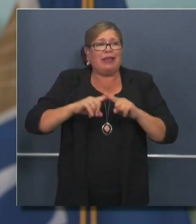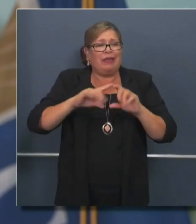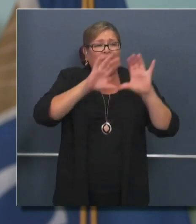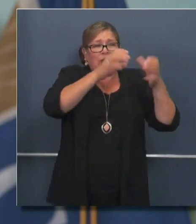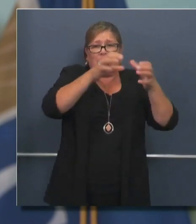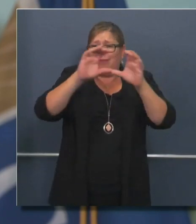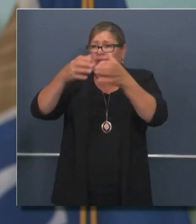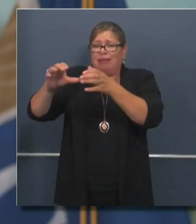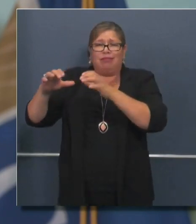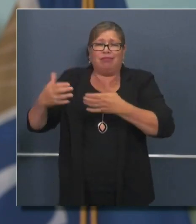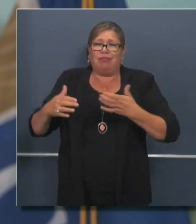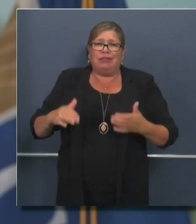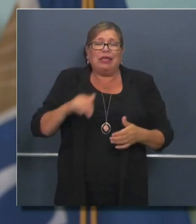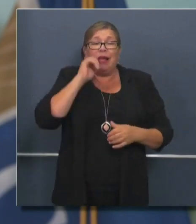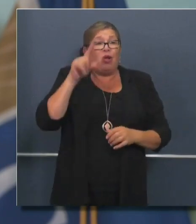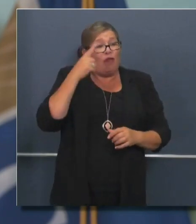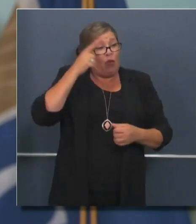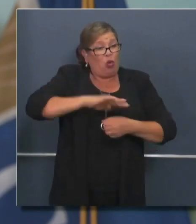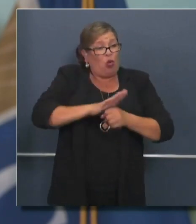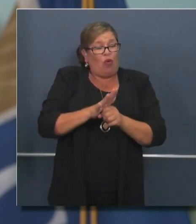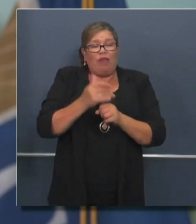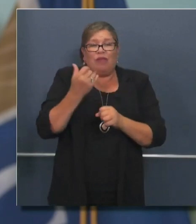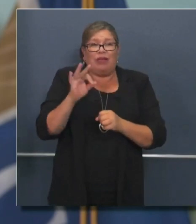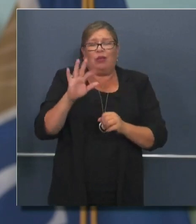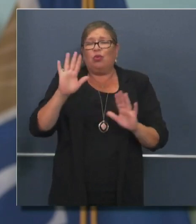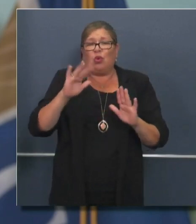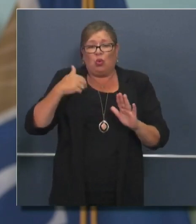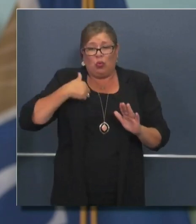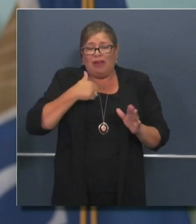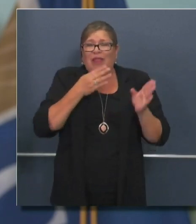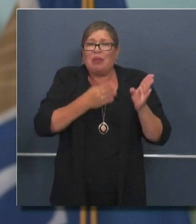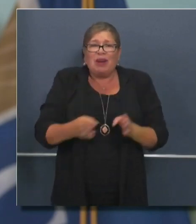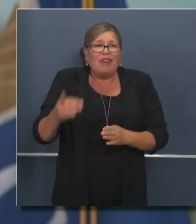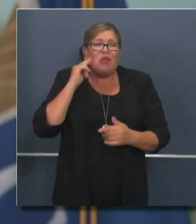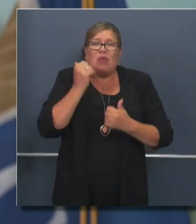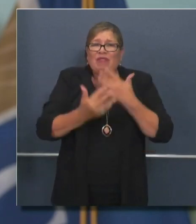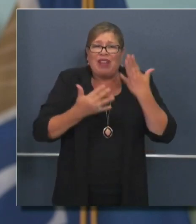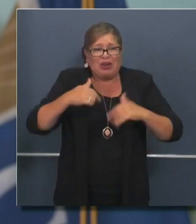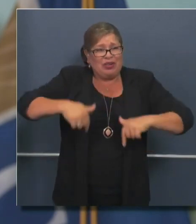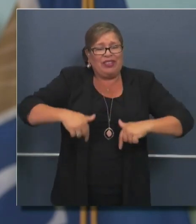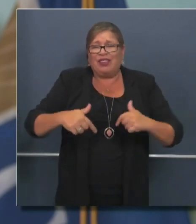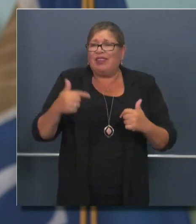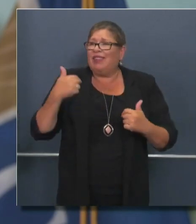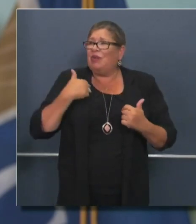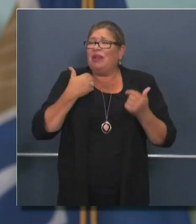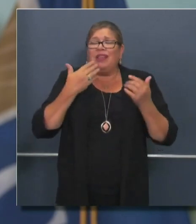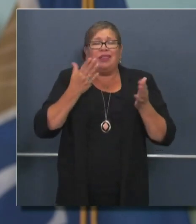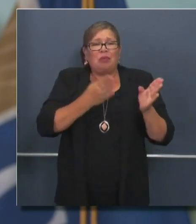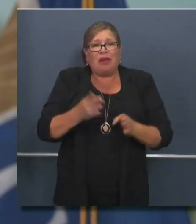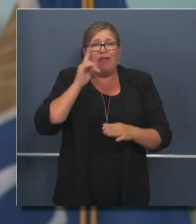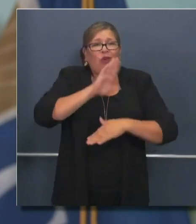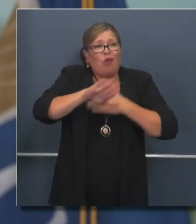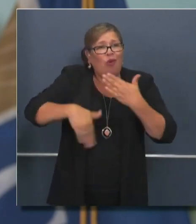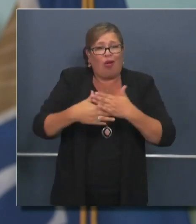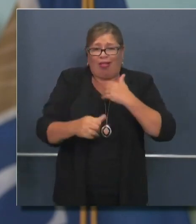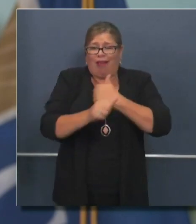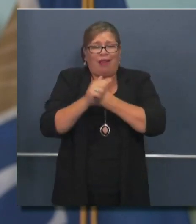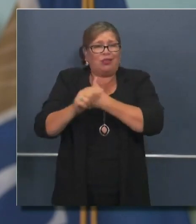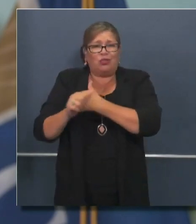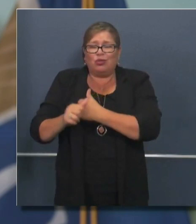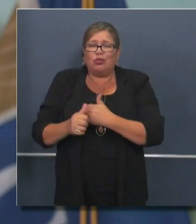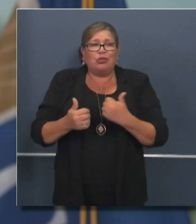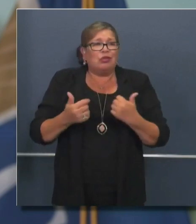large and small, not just for COVID-19. This is where we prepare for wildfire season. This is where we have an all hazards approach, dealing